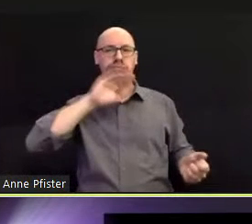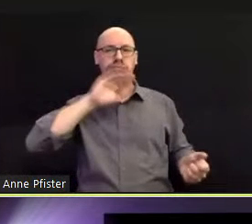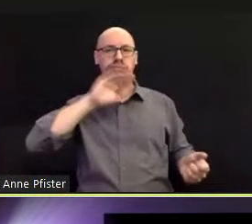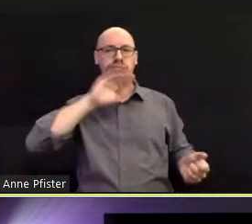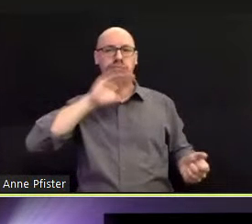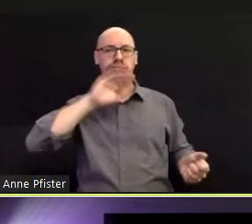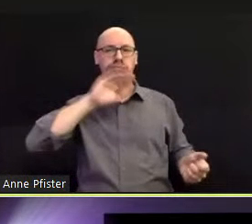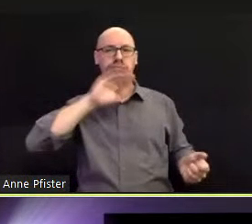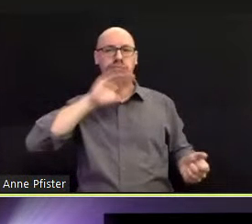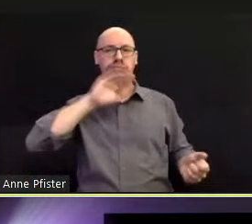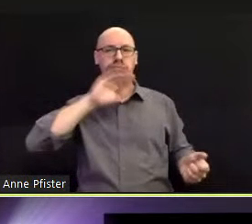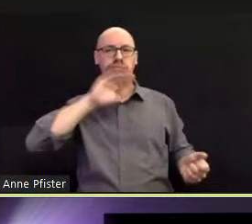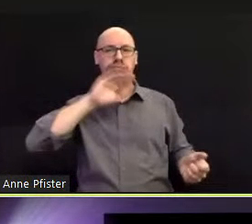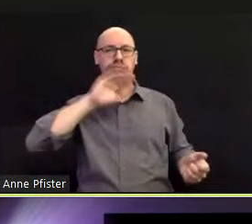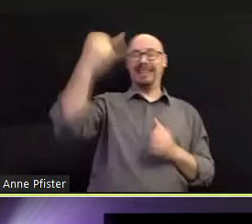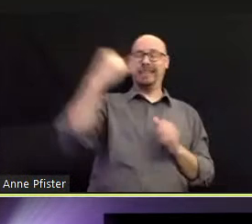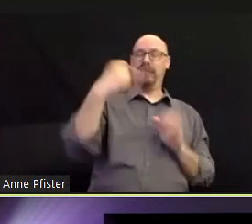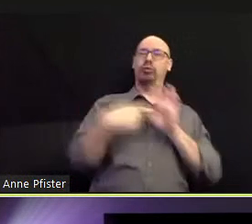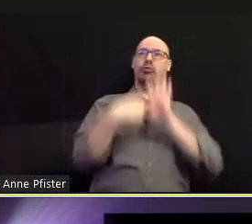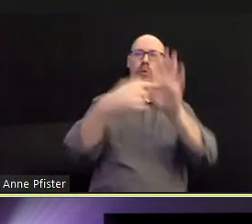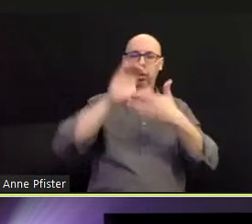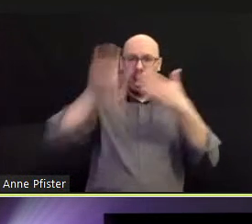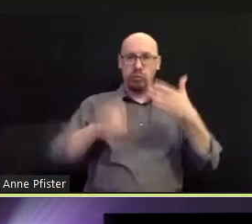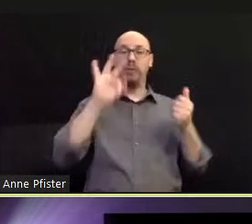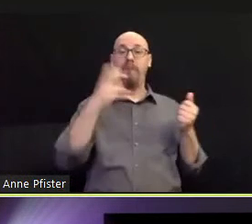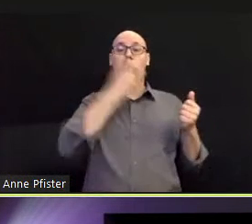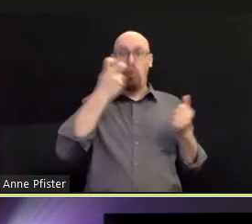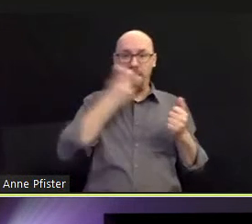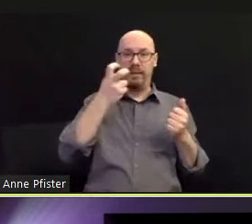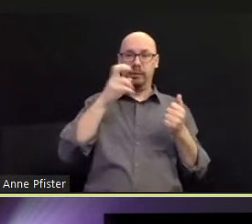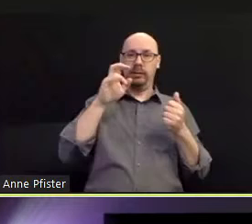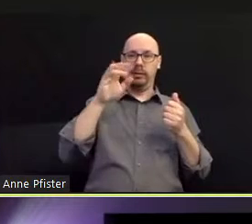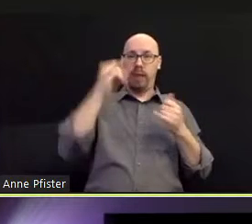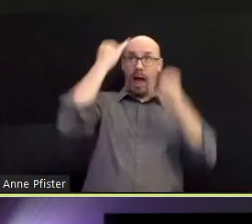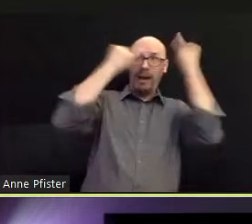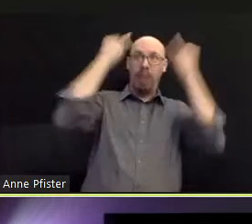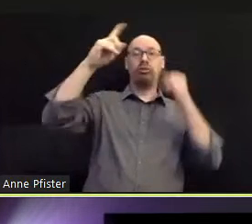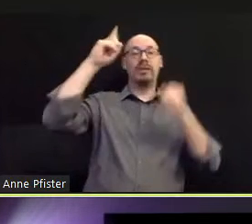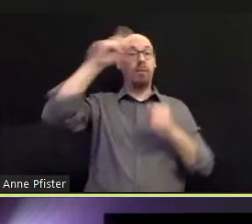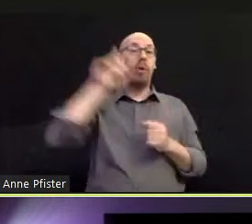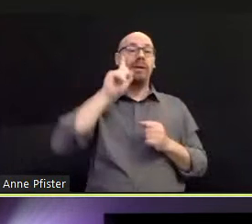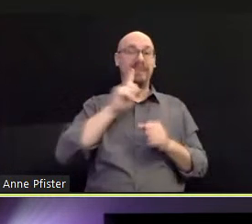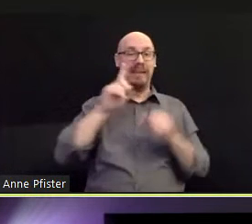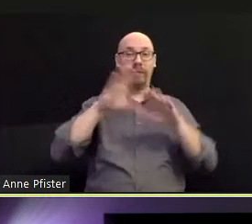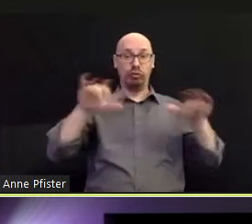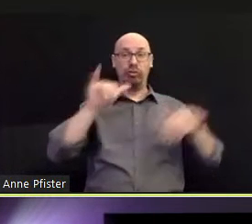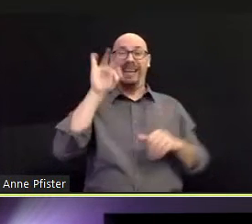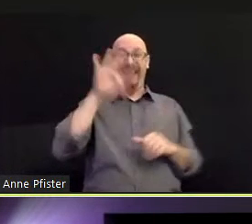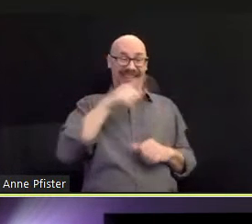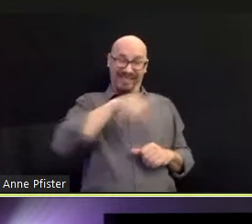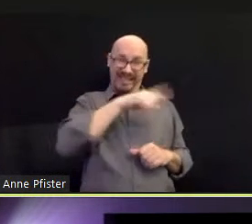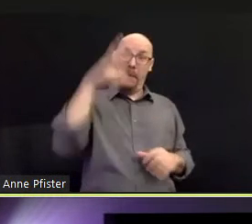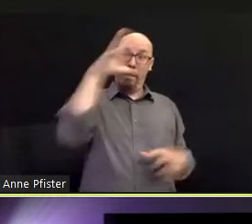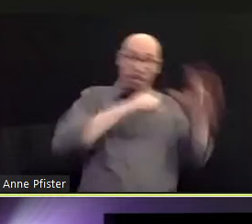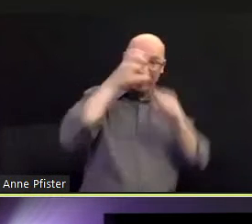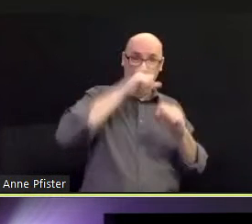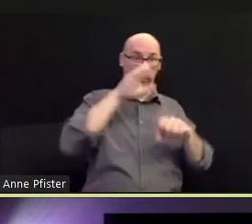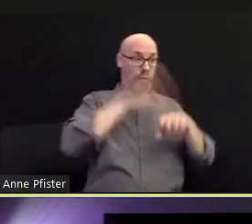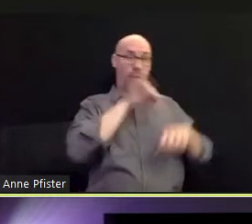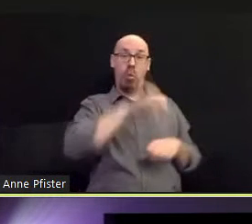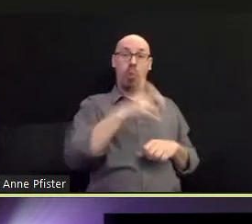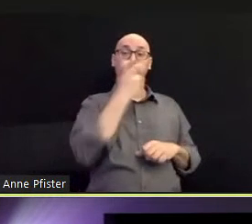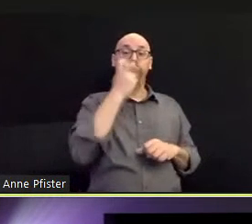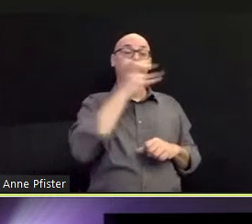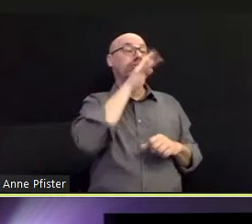startling consequences of oralist ideologies for deaf children. If they miss out on these early language socialization opportunities,